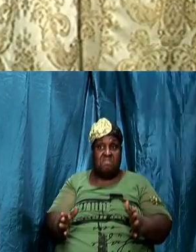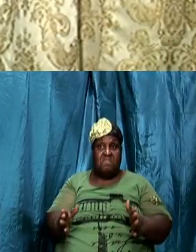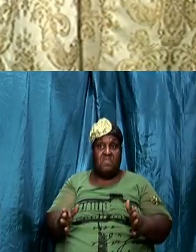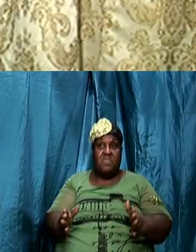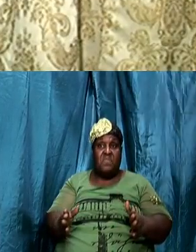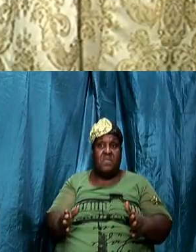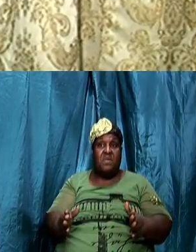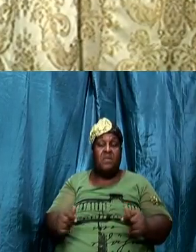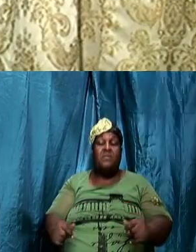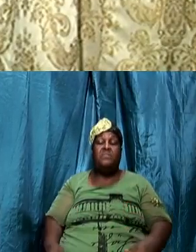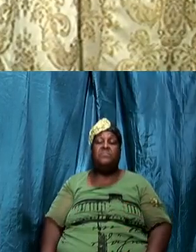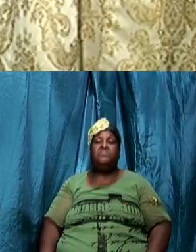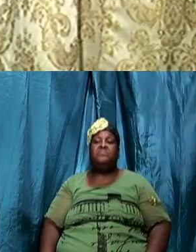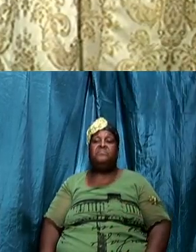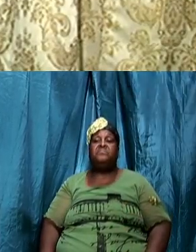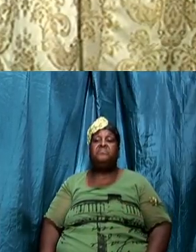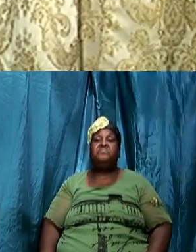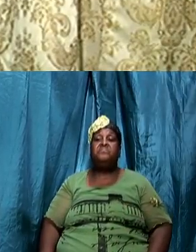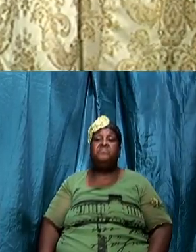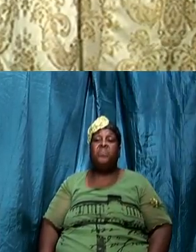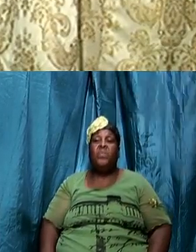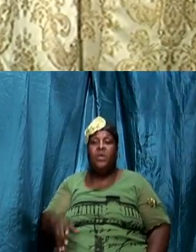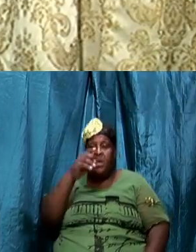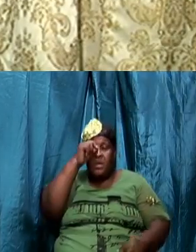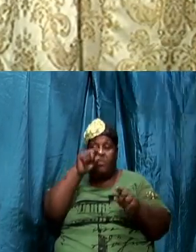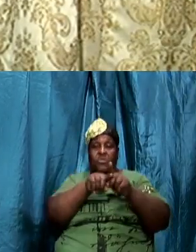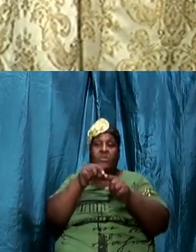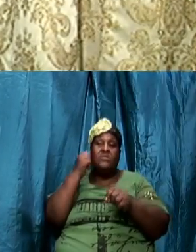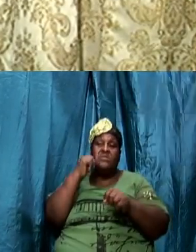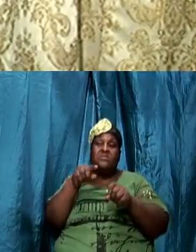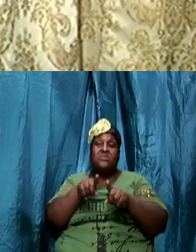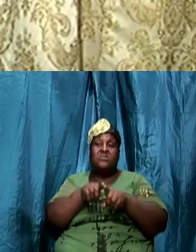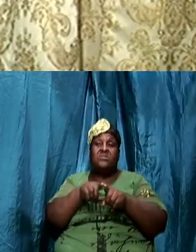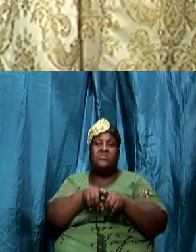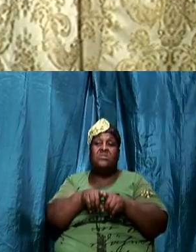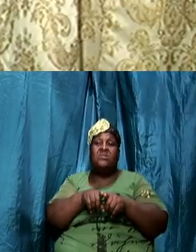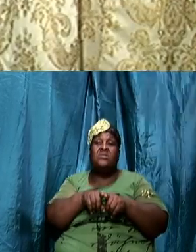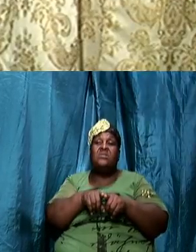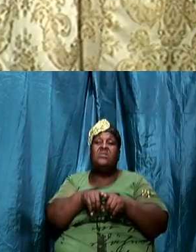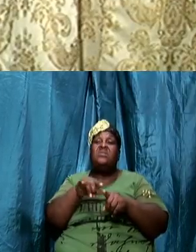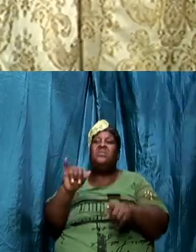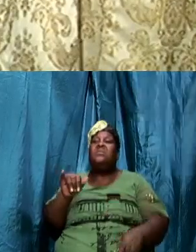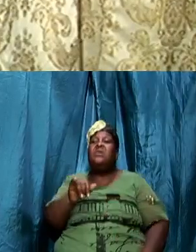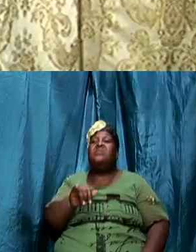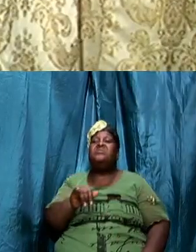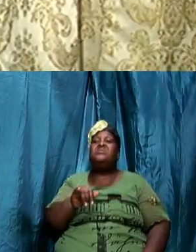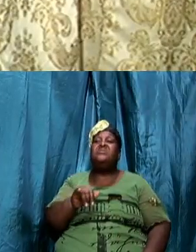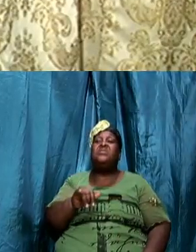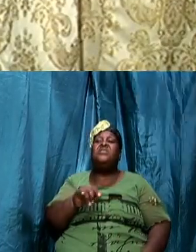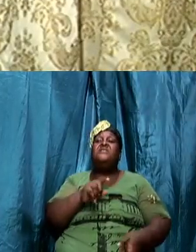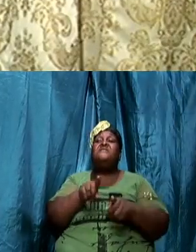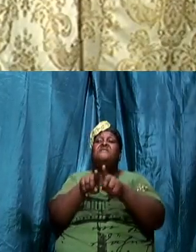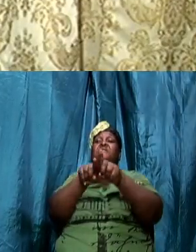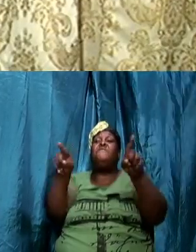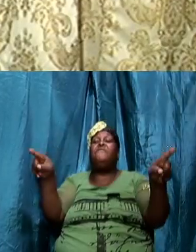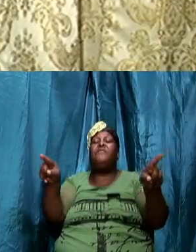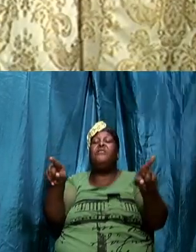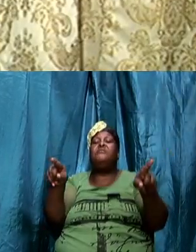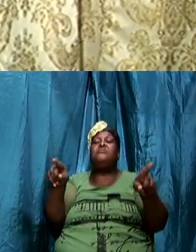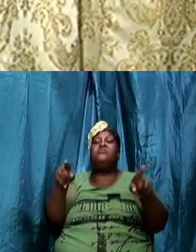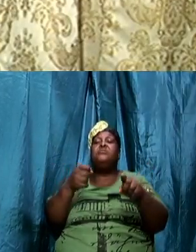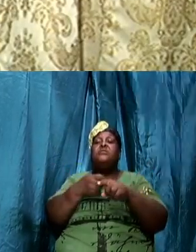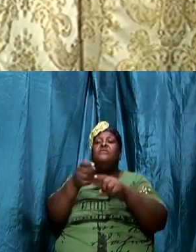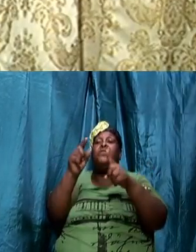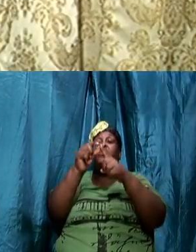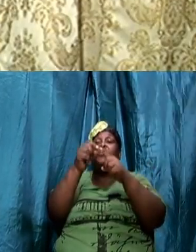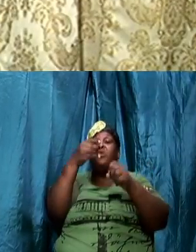the way that we see best. Brothers and sisters, that is contrary to the word. And that is why I